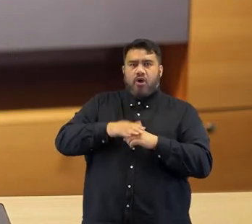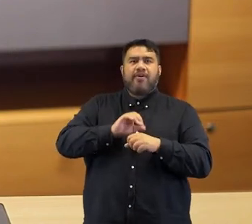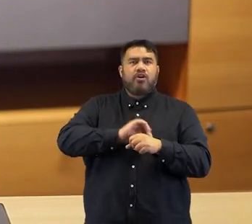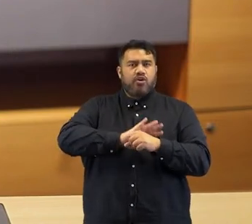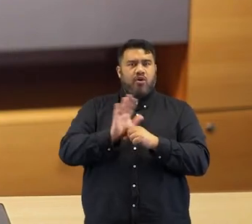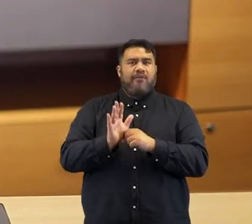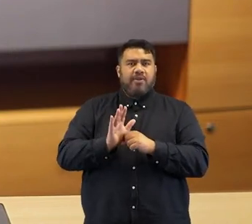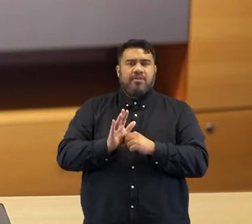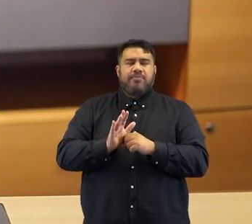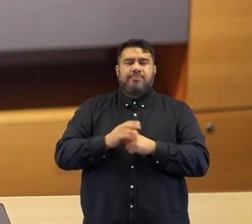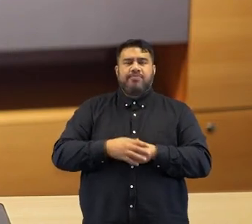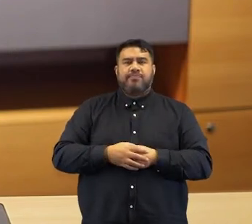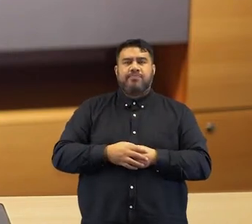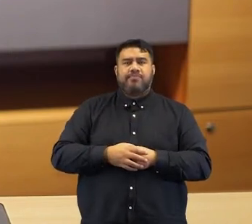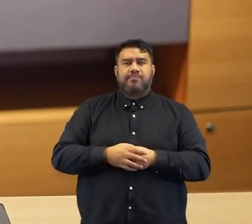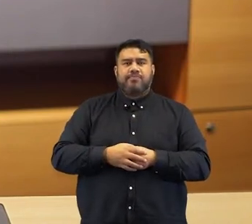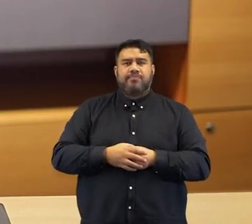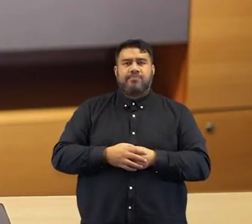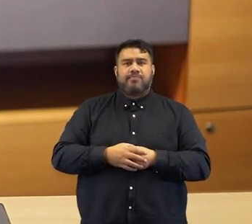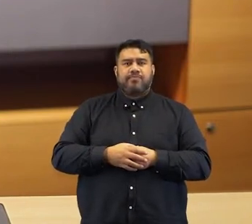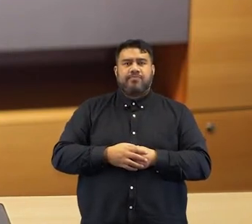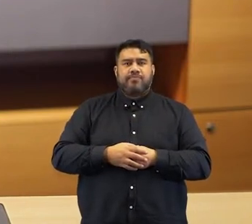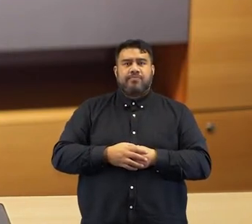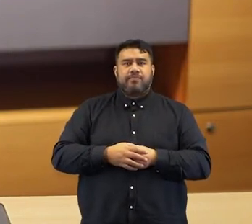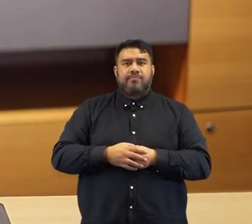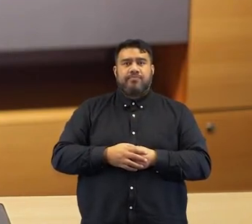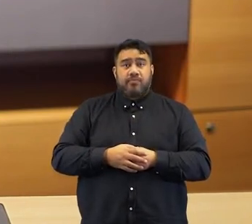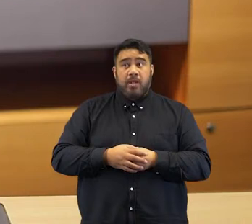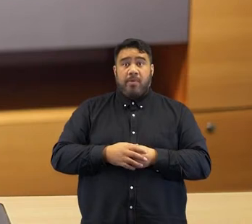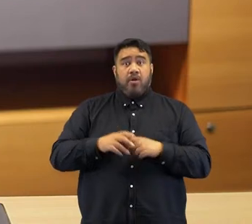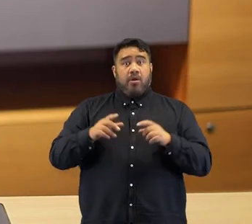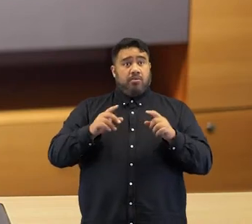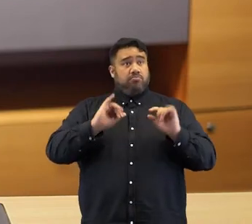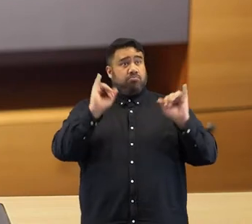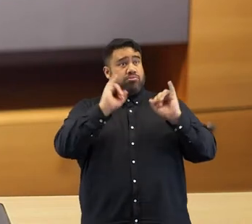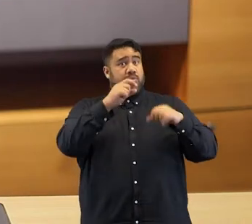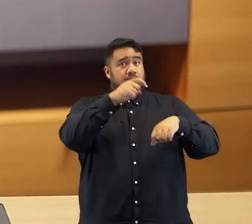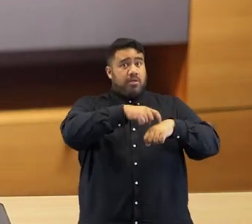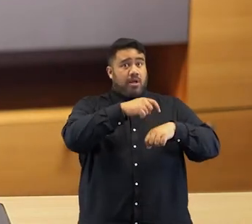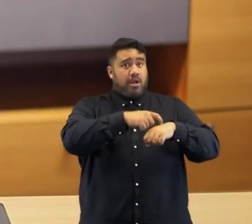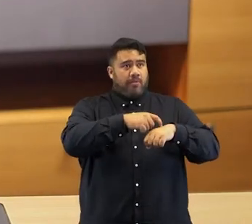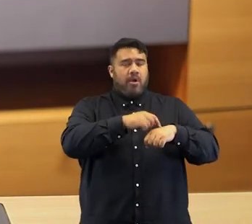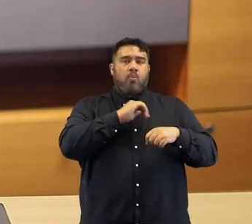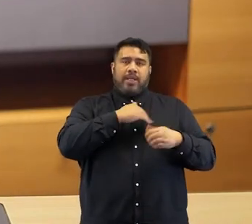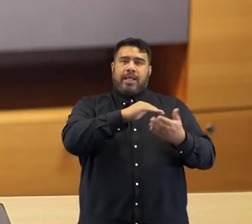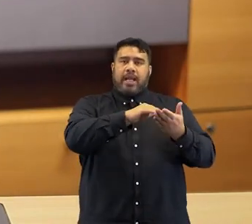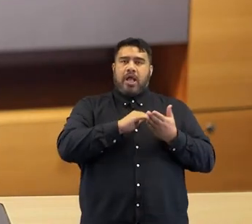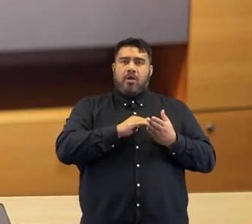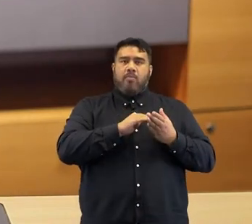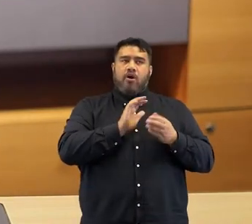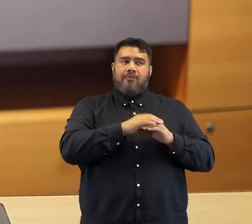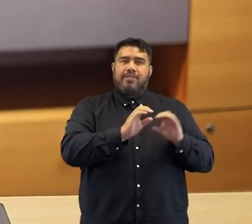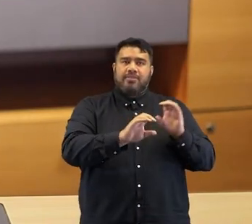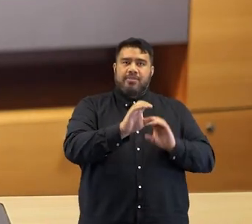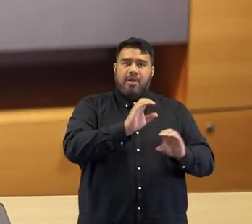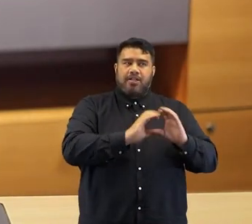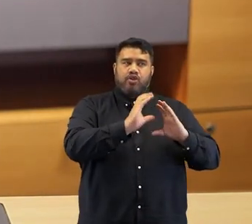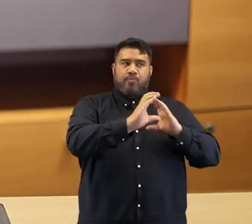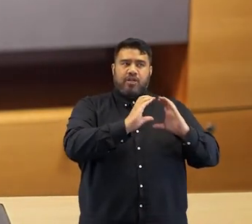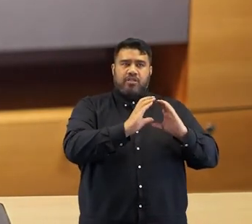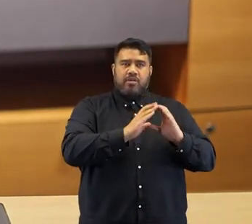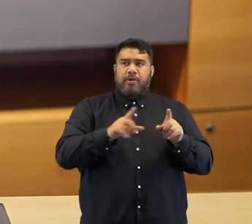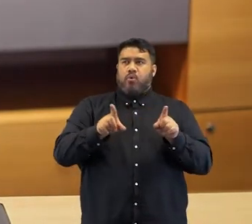that COVID presented. However, it is not only in times of catastrophe that we need our science communicators and experts. They